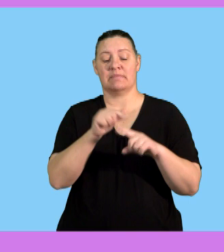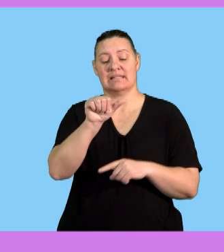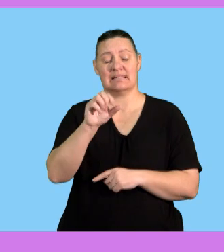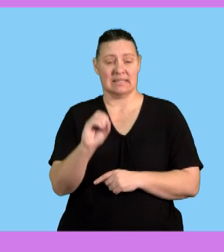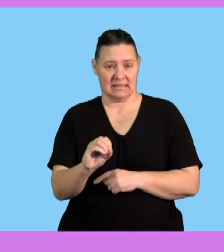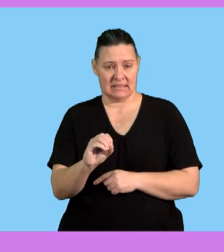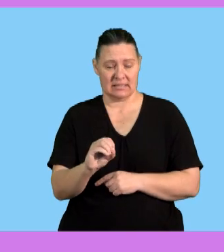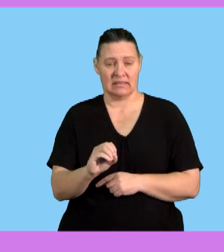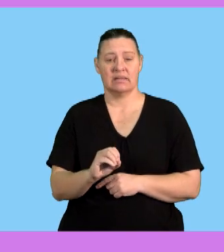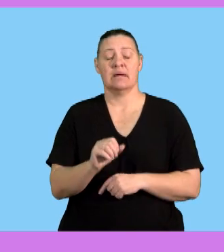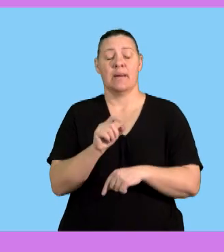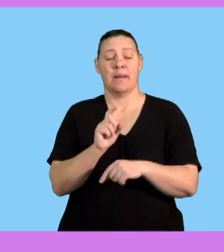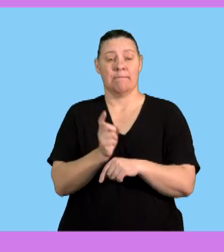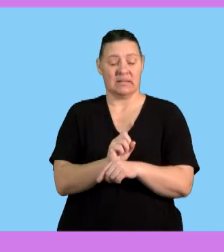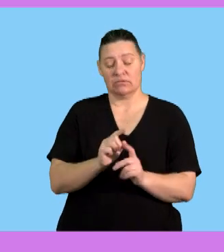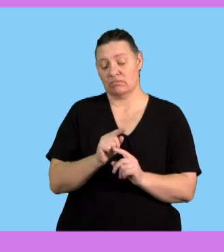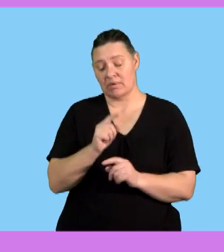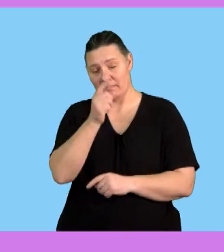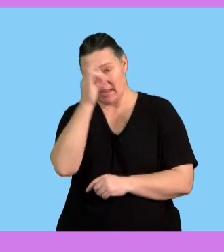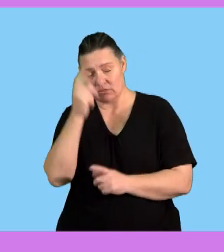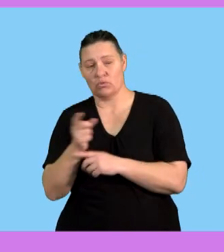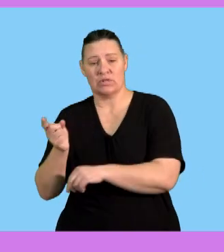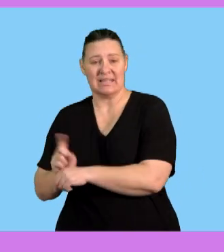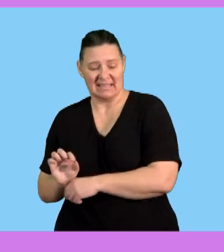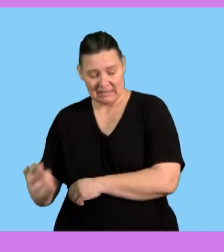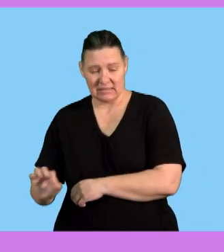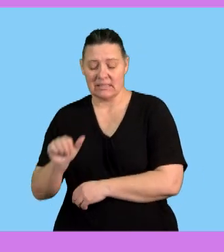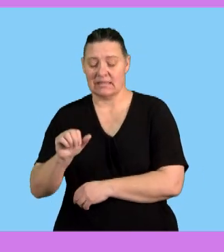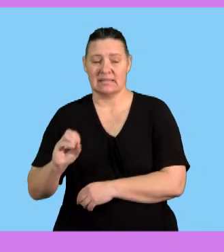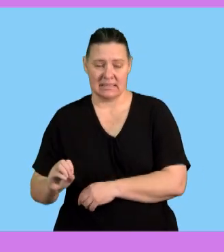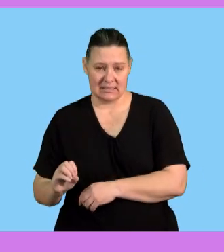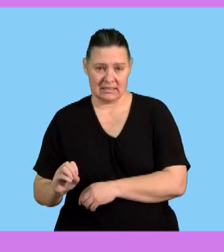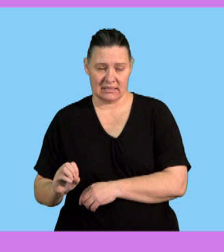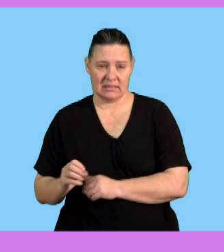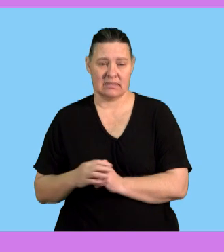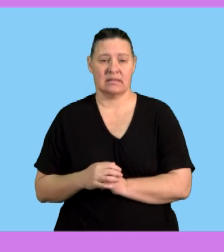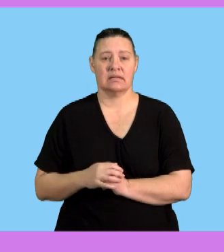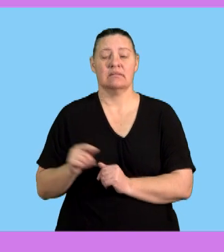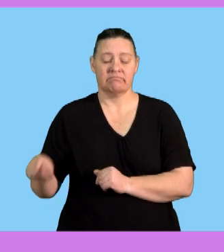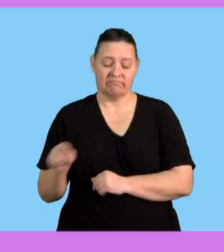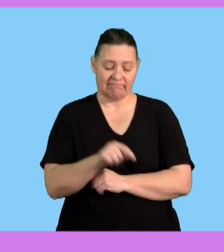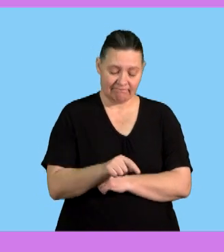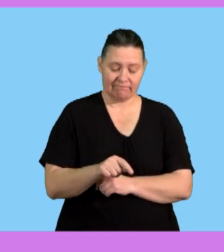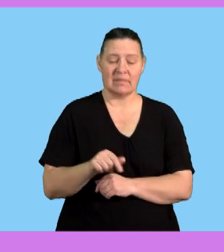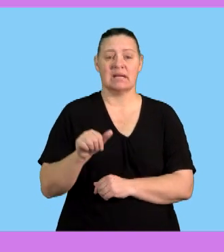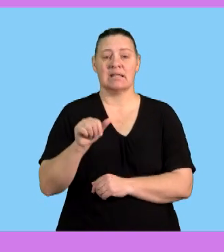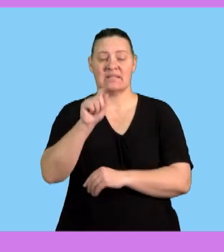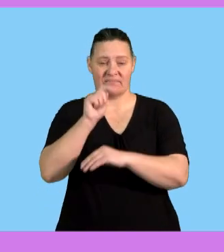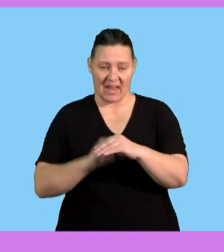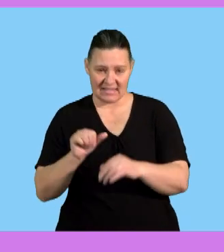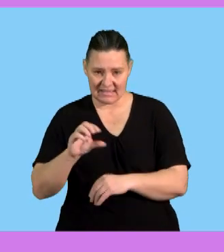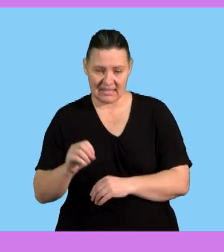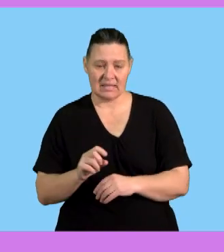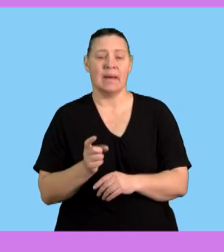60, minutes to seconds, you also multiply by 60, then seconds to minutes divide by 60, minutes to